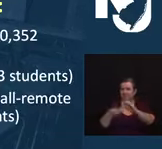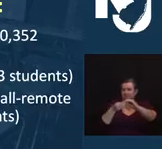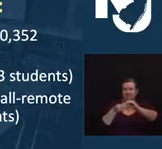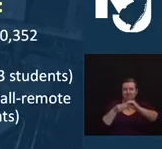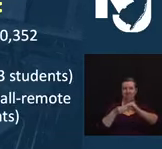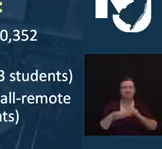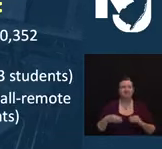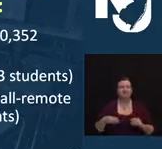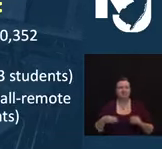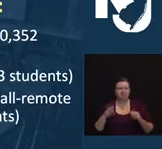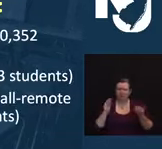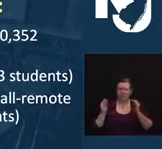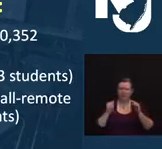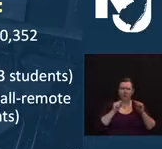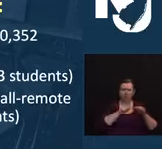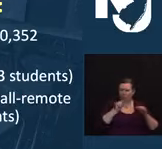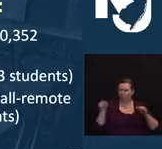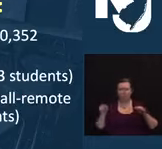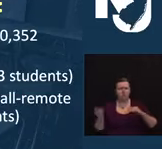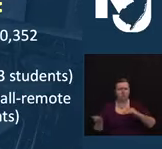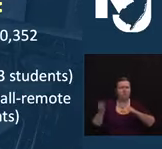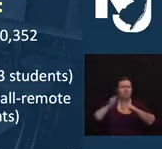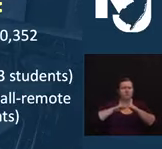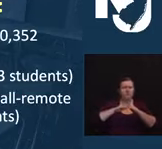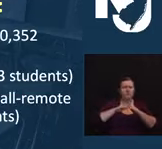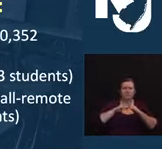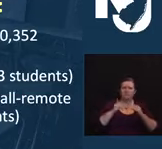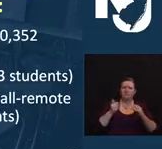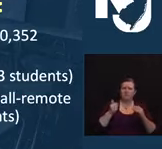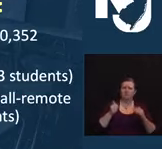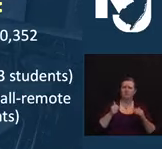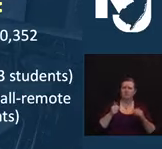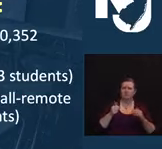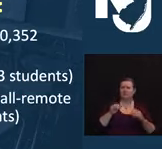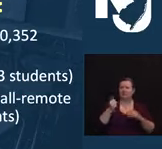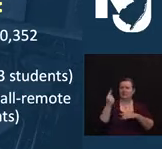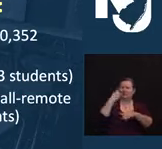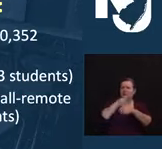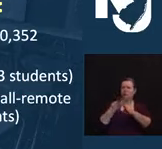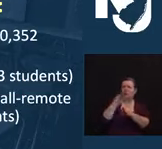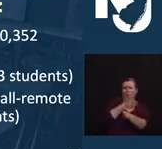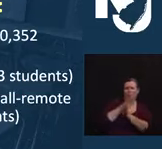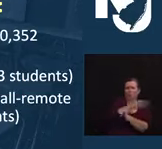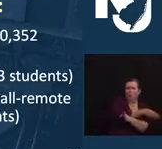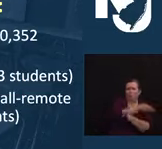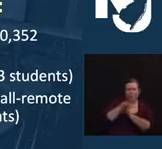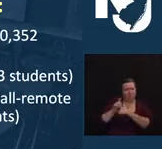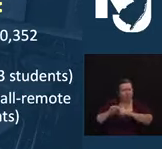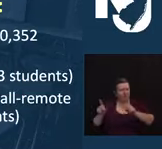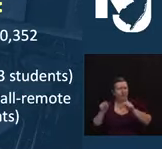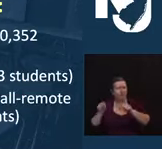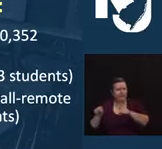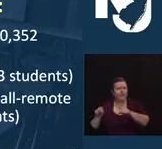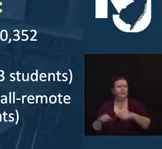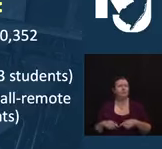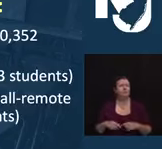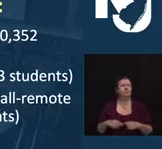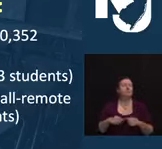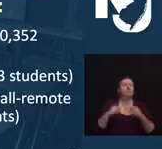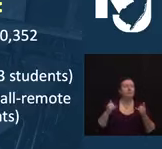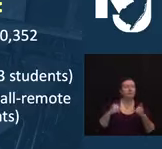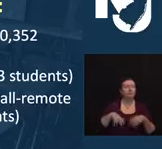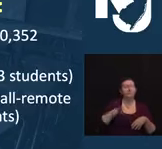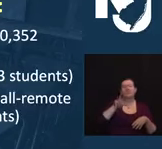report. I think that was 10 days ago. Some 36 of our local education agencies are using some combination of